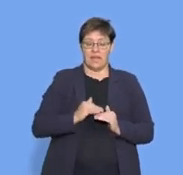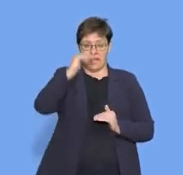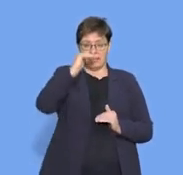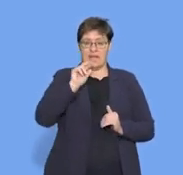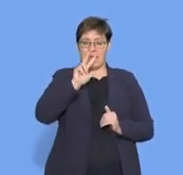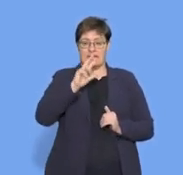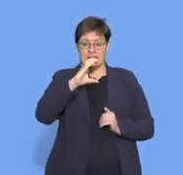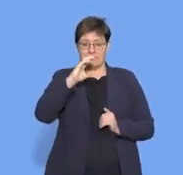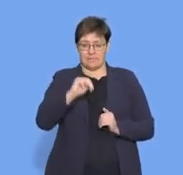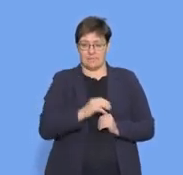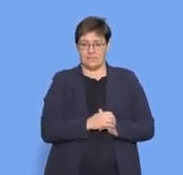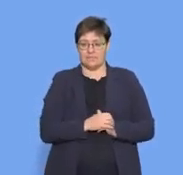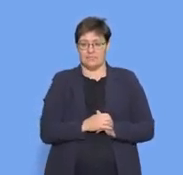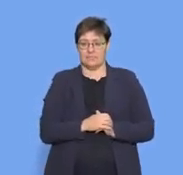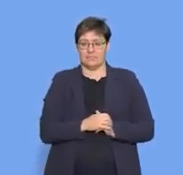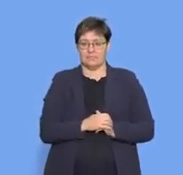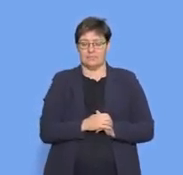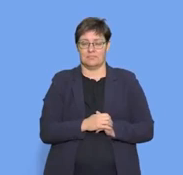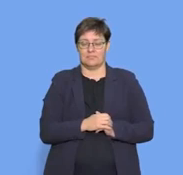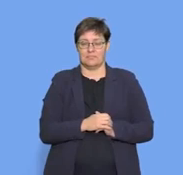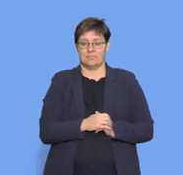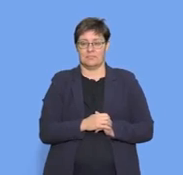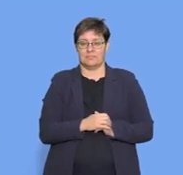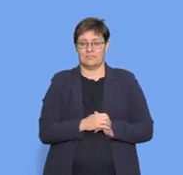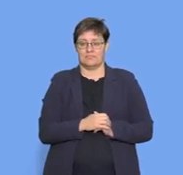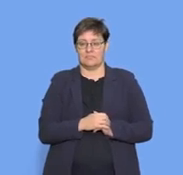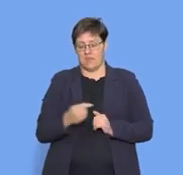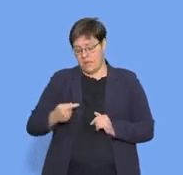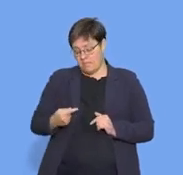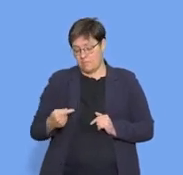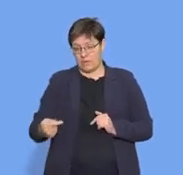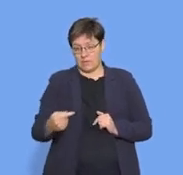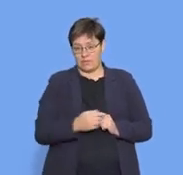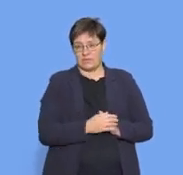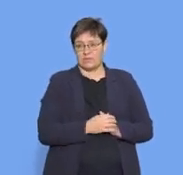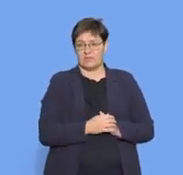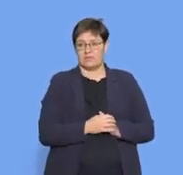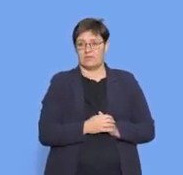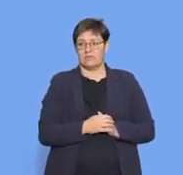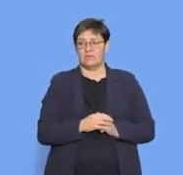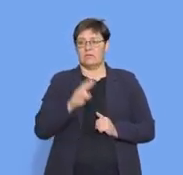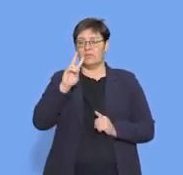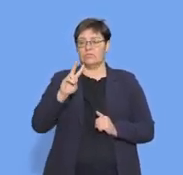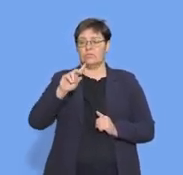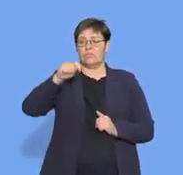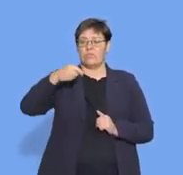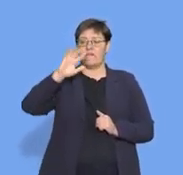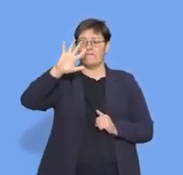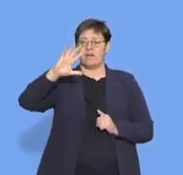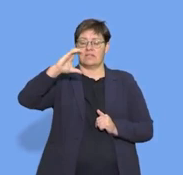We have our height, which is 8 centimeters. And we have our breadth, which is